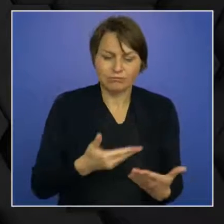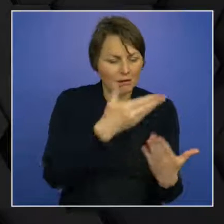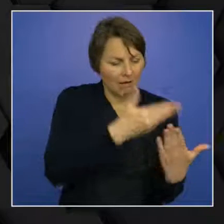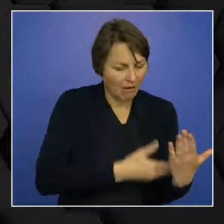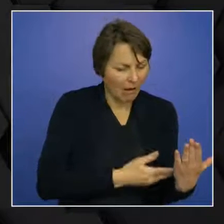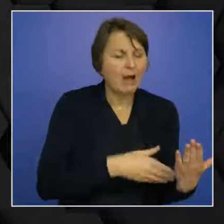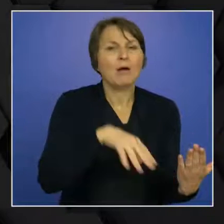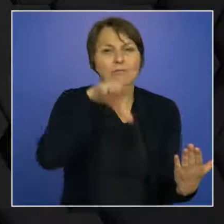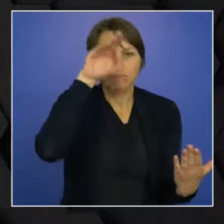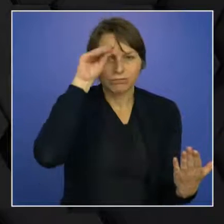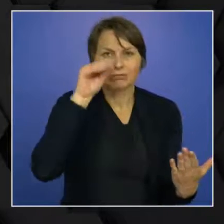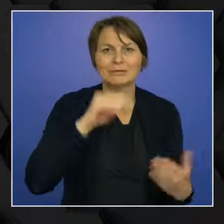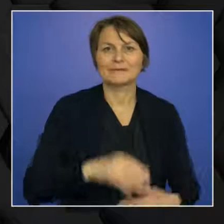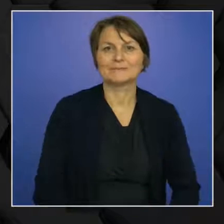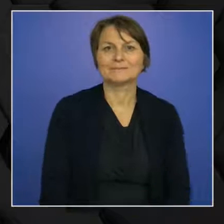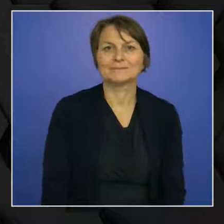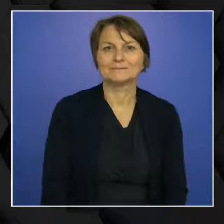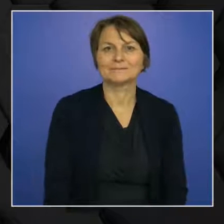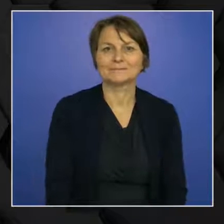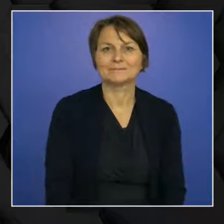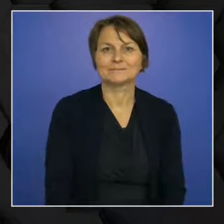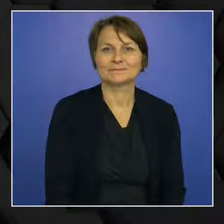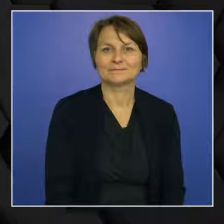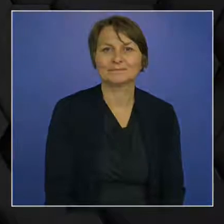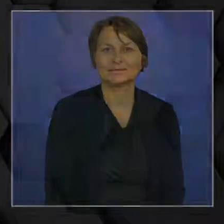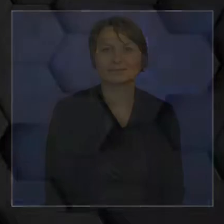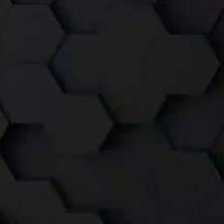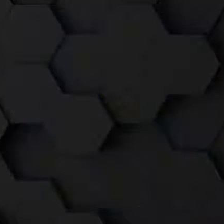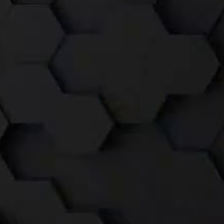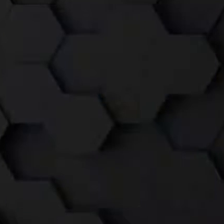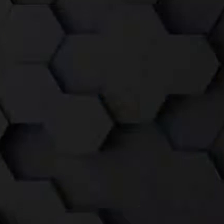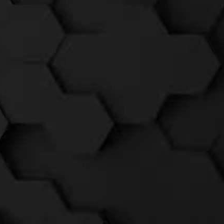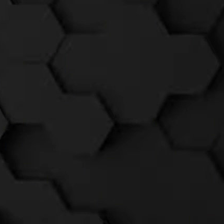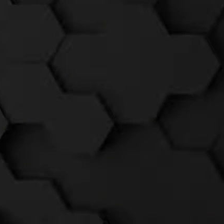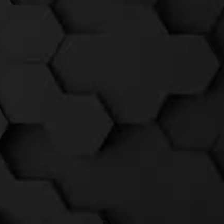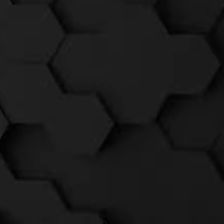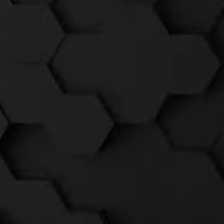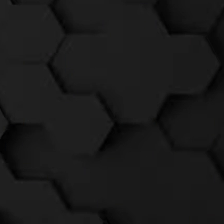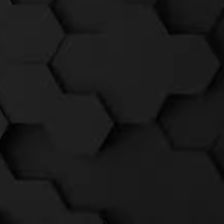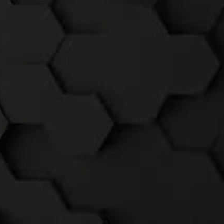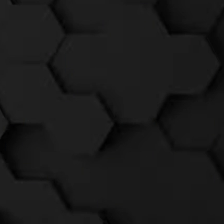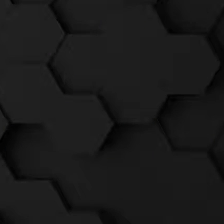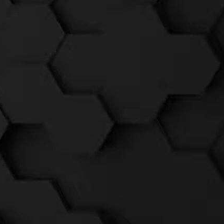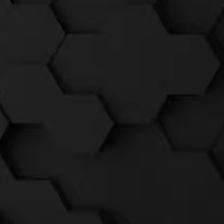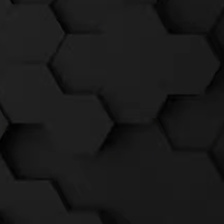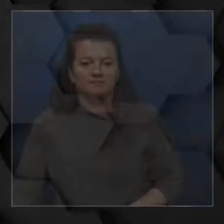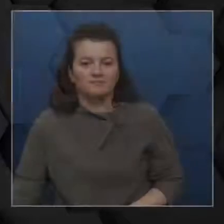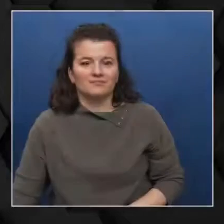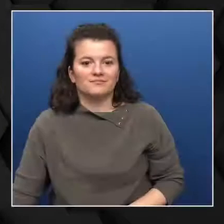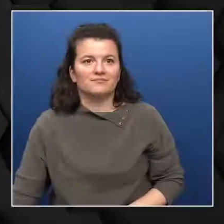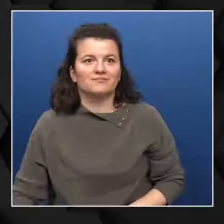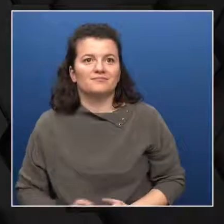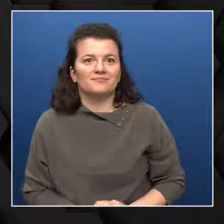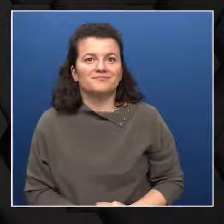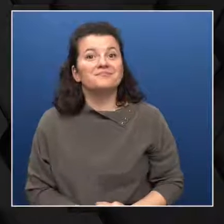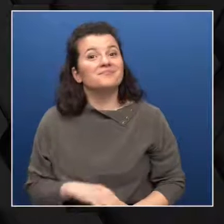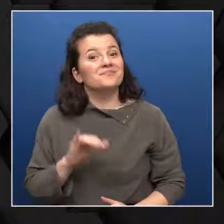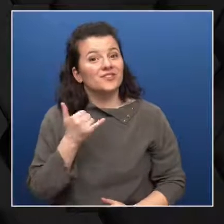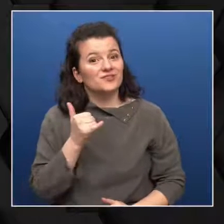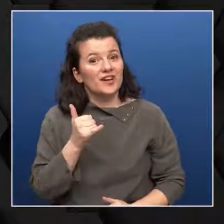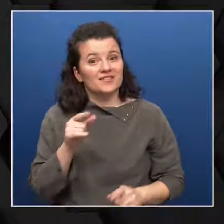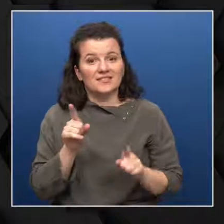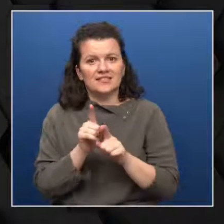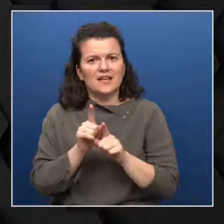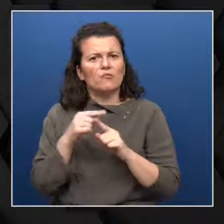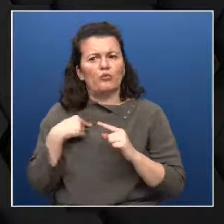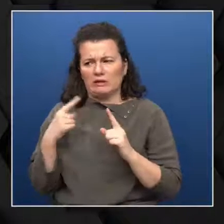right, especially with our amazing acronyms. So we'll be like, use CDS with the flow to tap into. People are like, what is CDS? What